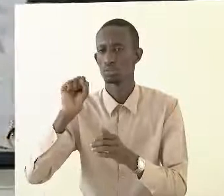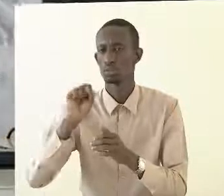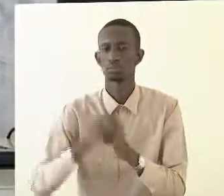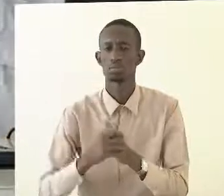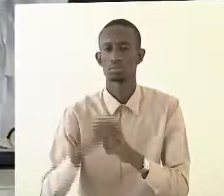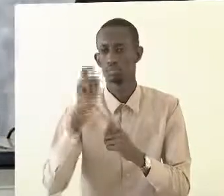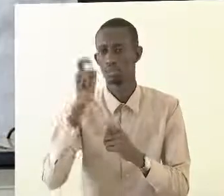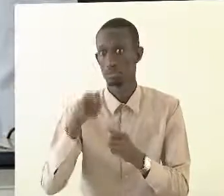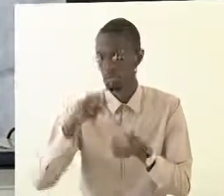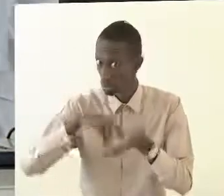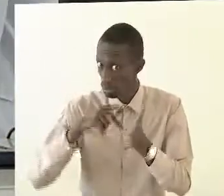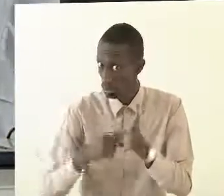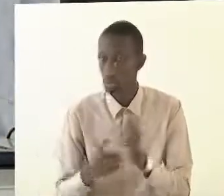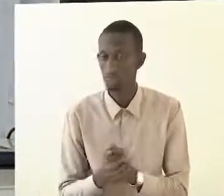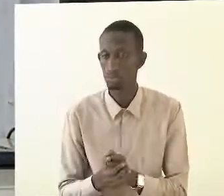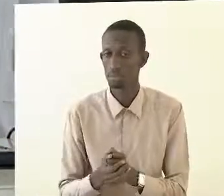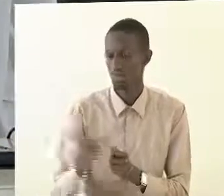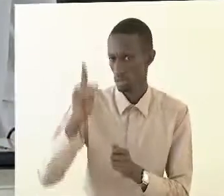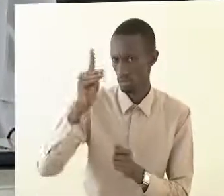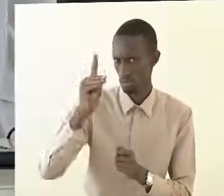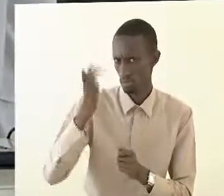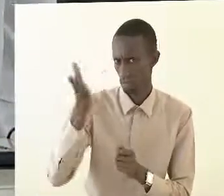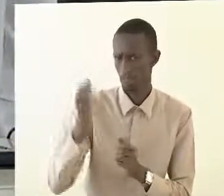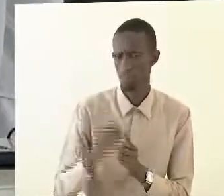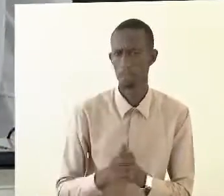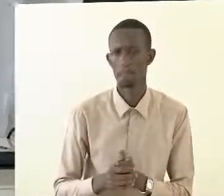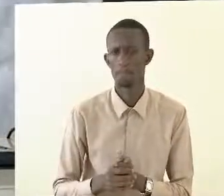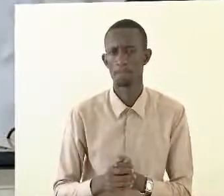Means that this is the derivative, the integral